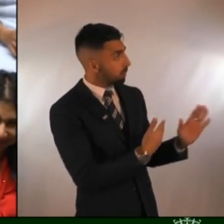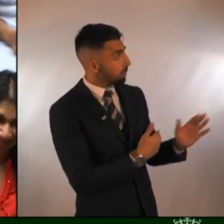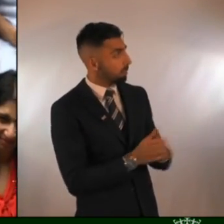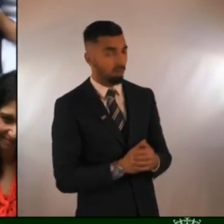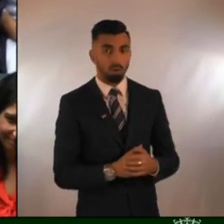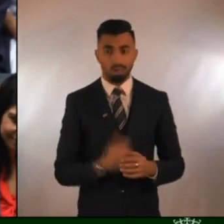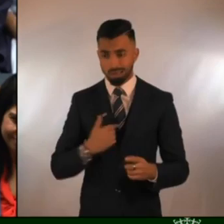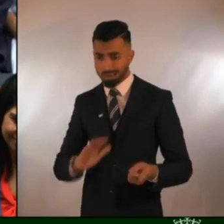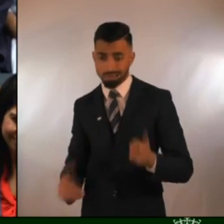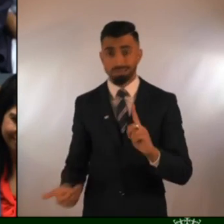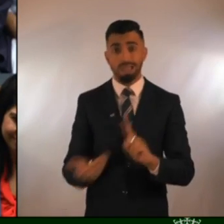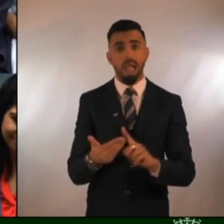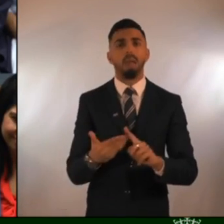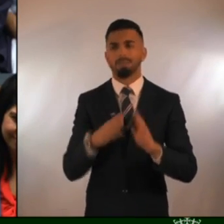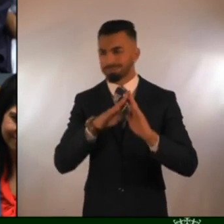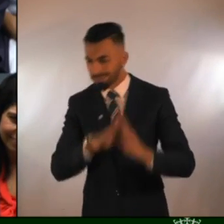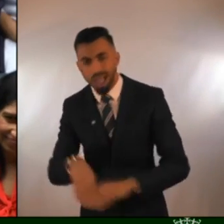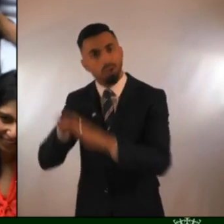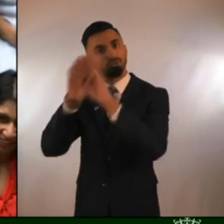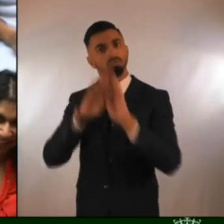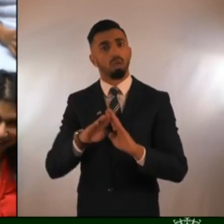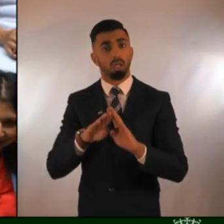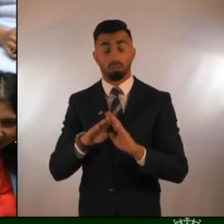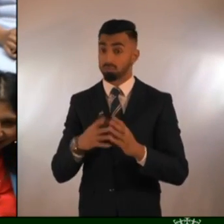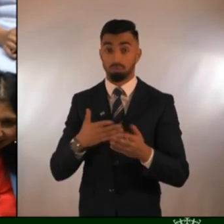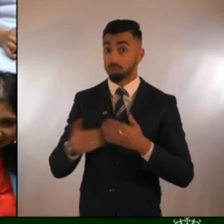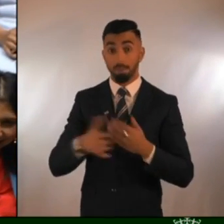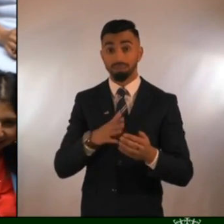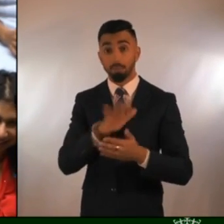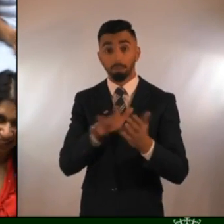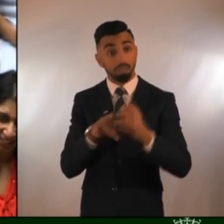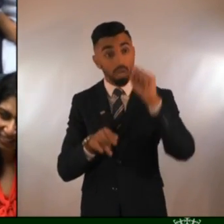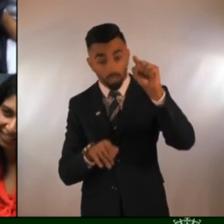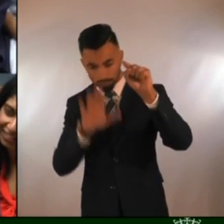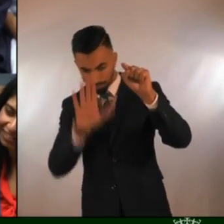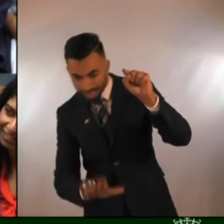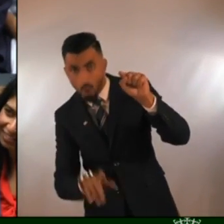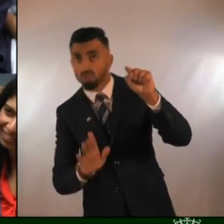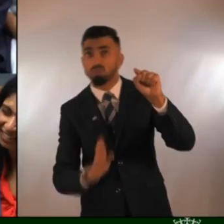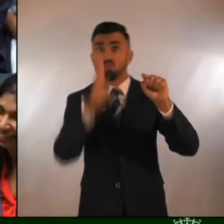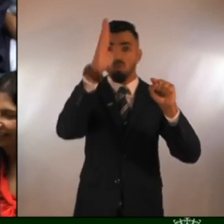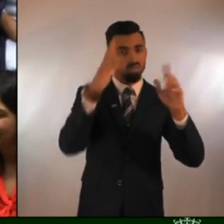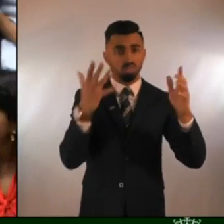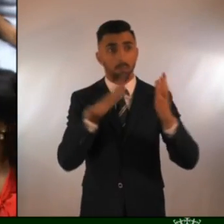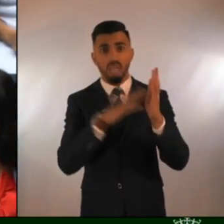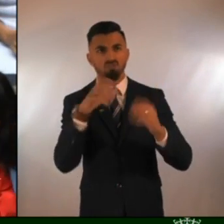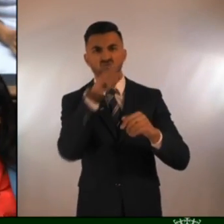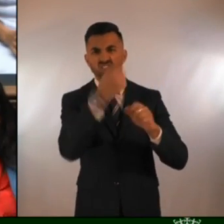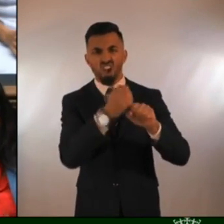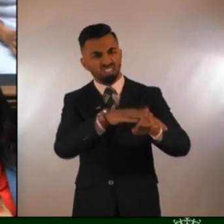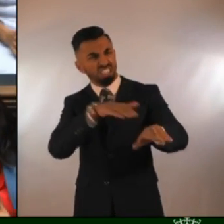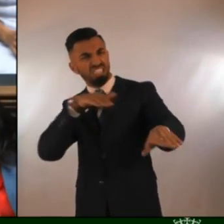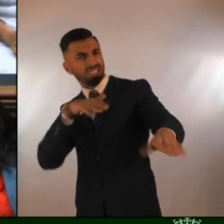the A428 in the east, the A46 in the Midlands, unclogging Manchester's arteries, freeing the traffic north